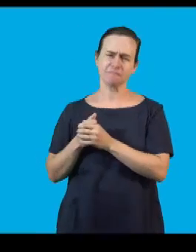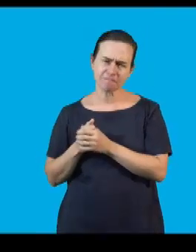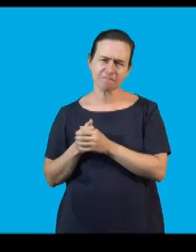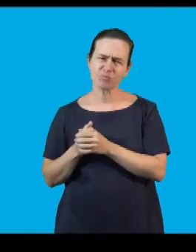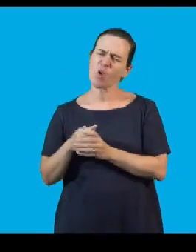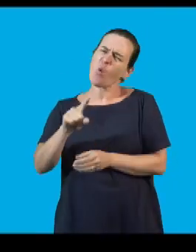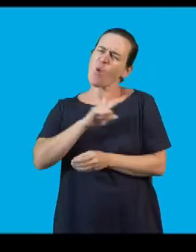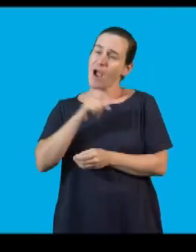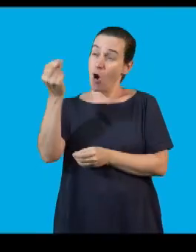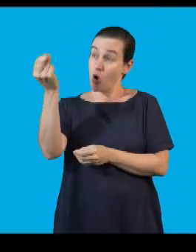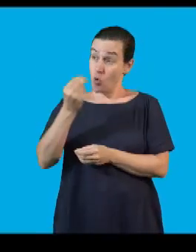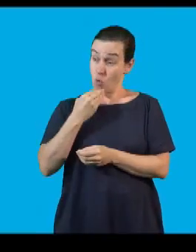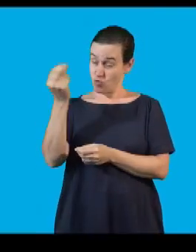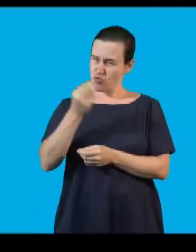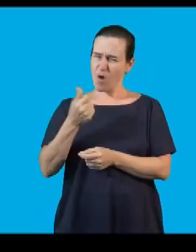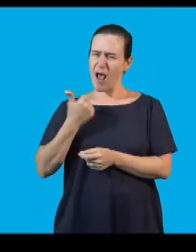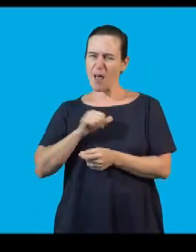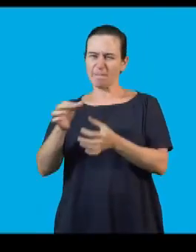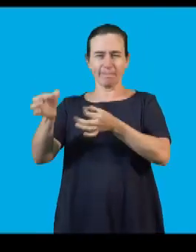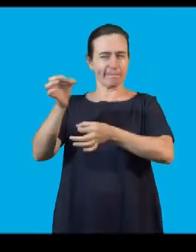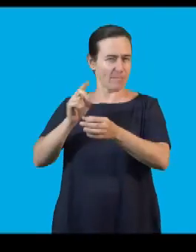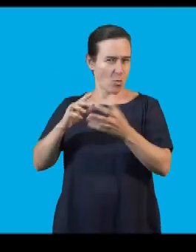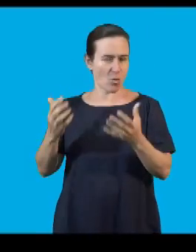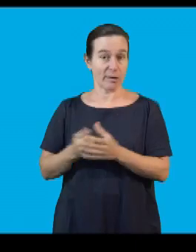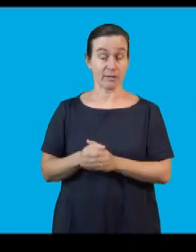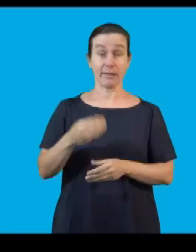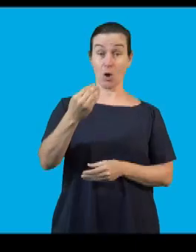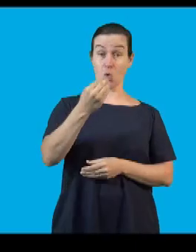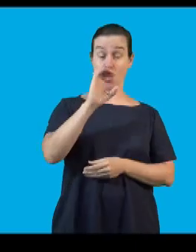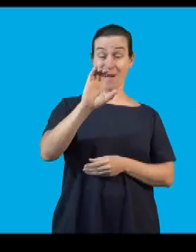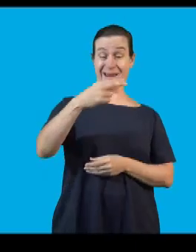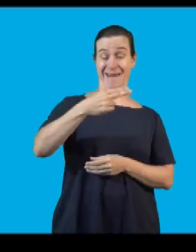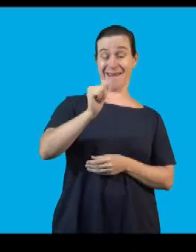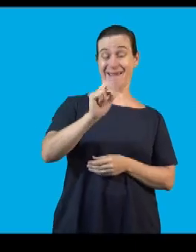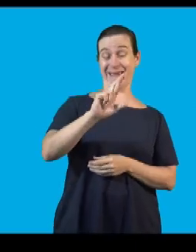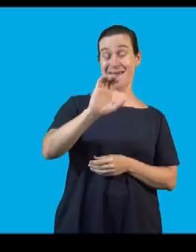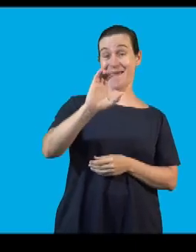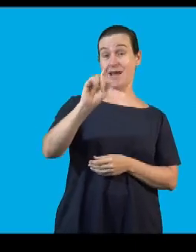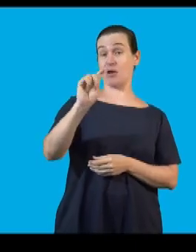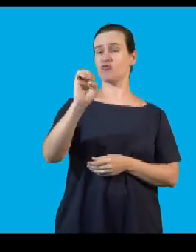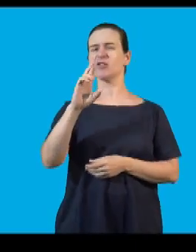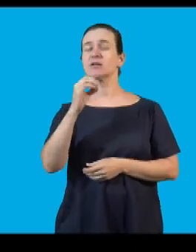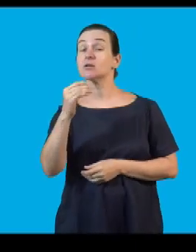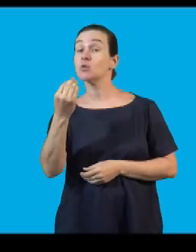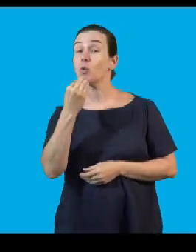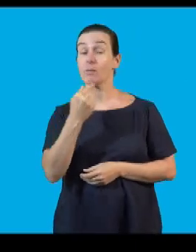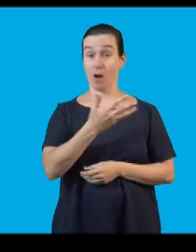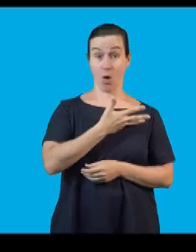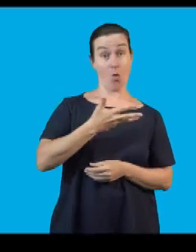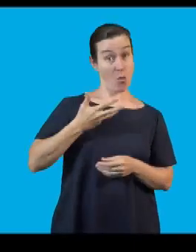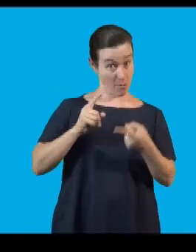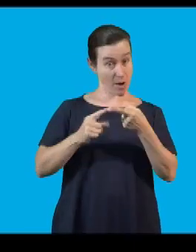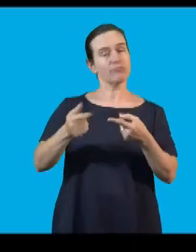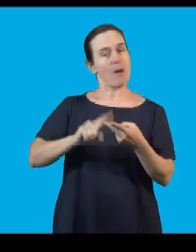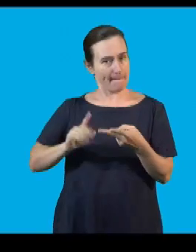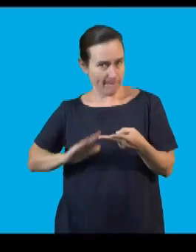is he trying to tell us, all right? And then our characters, we see a woman and a boy, all right? So when you're